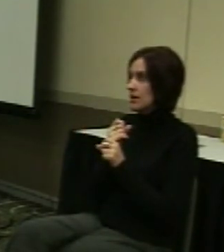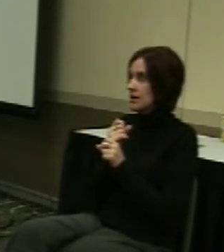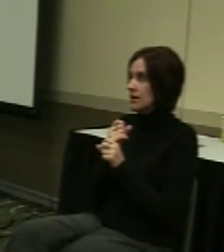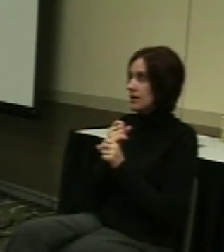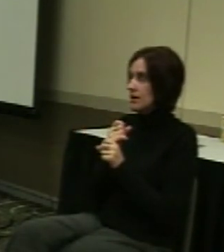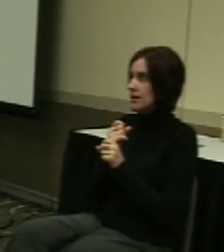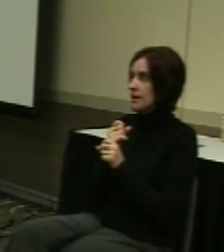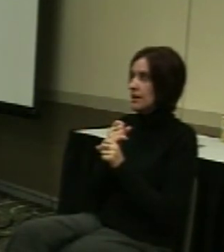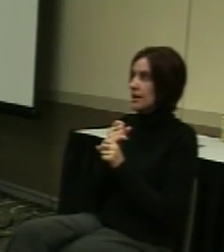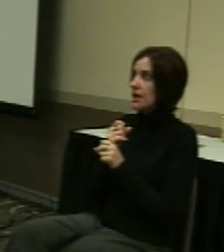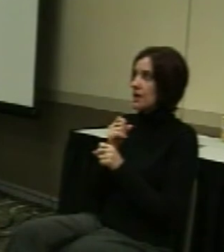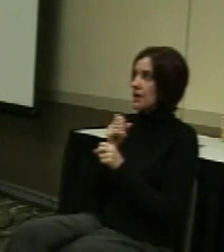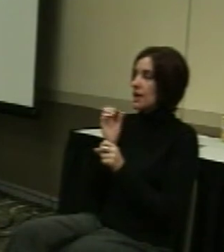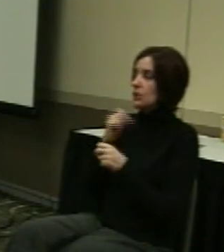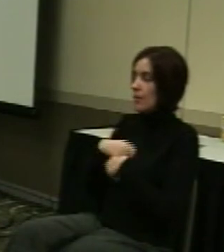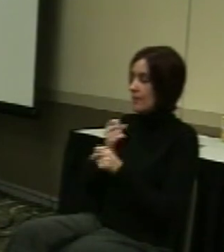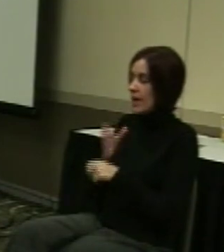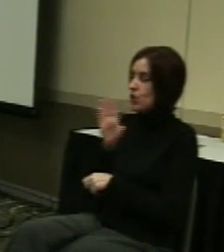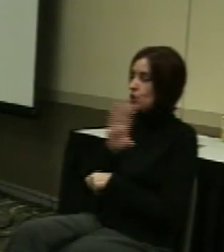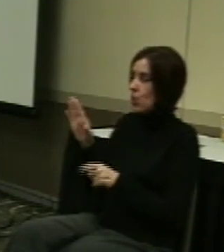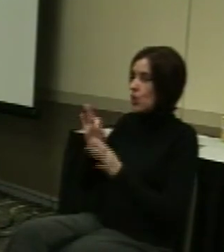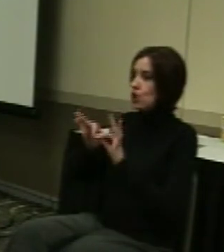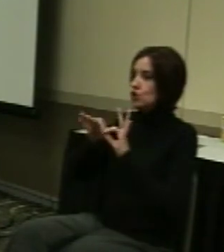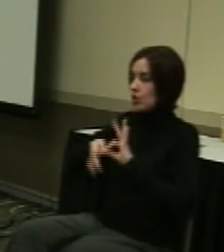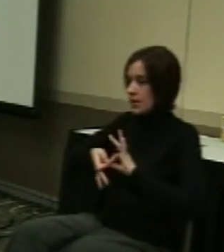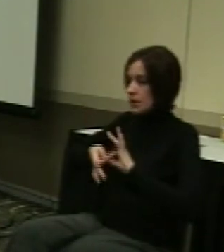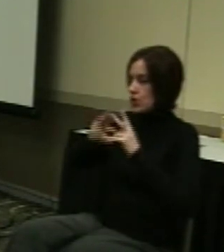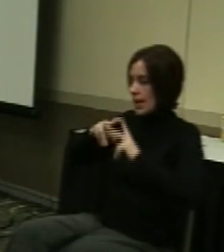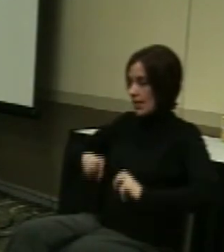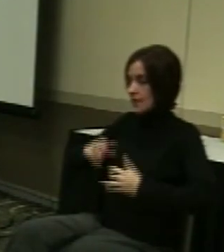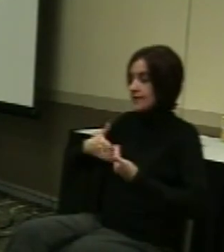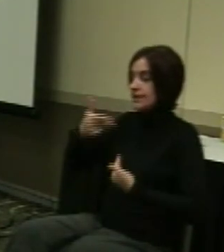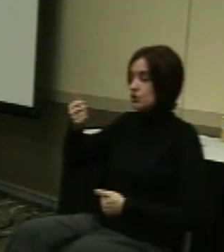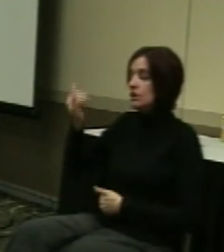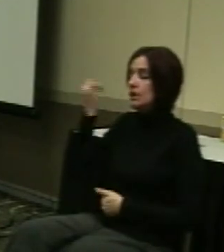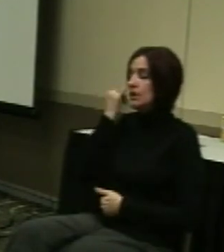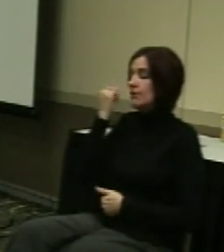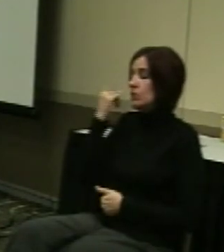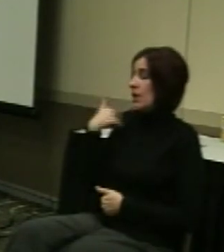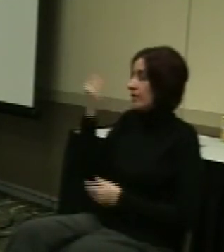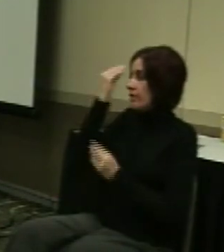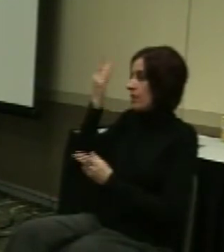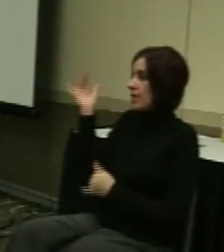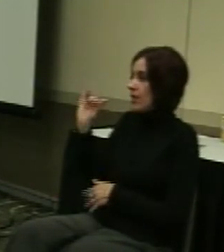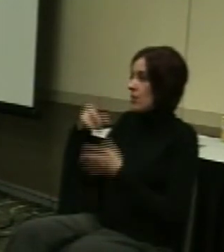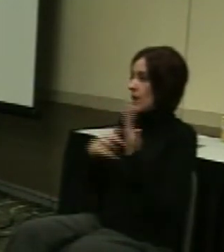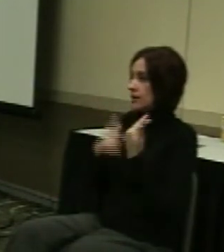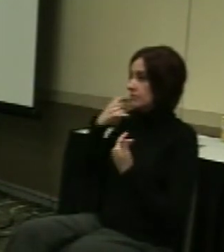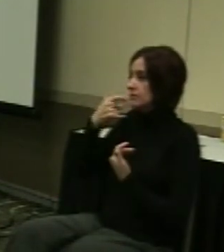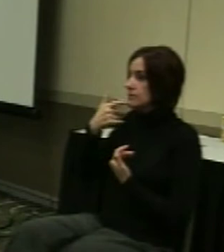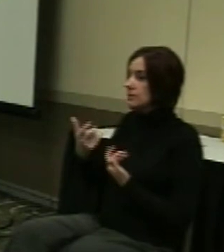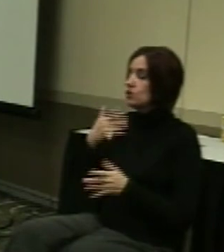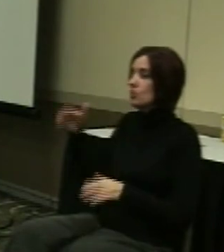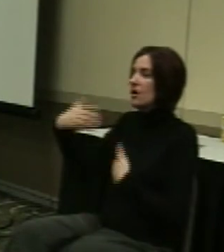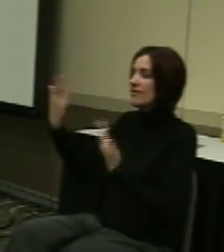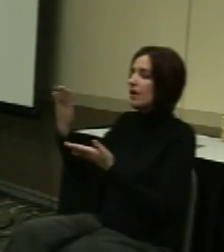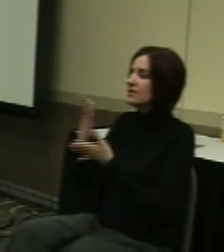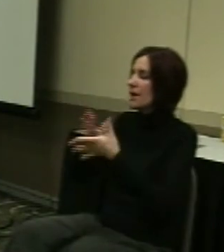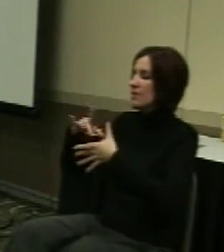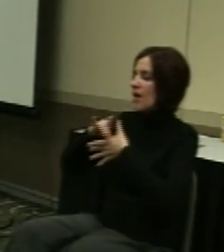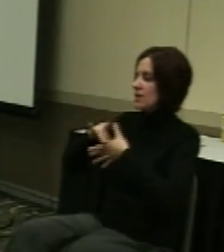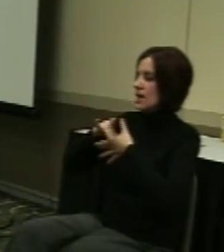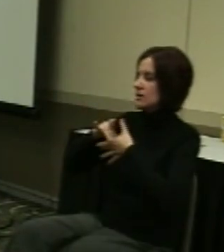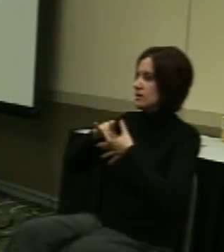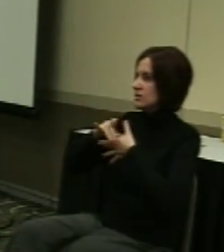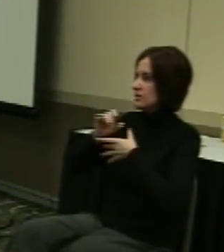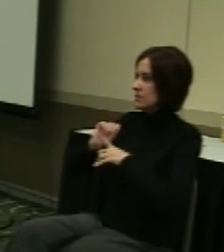interpretation and analysis much easier, if you have information like I just told you, to provide context.